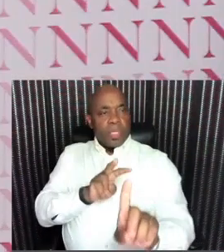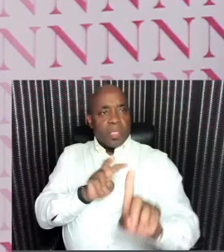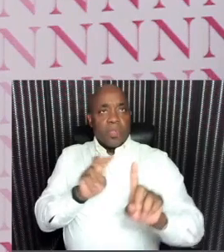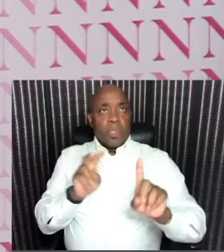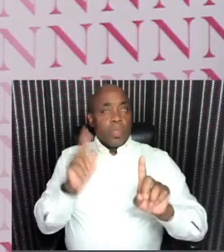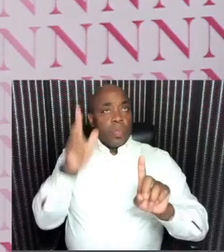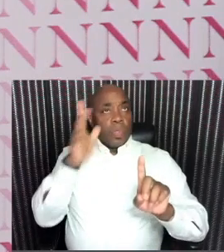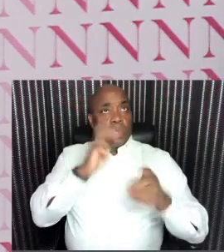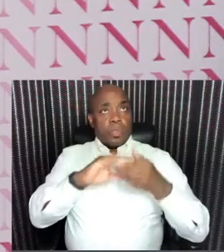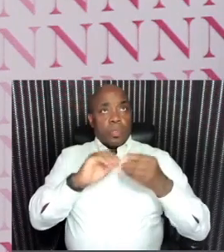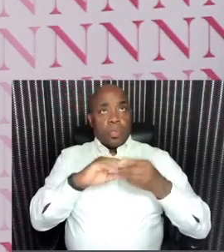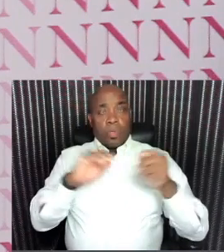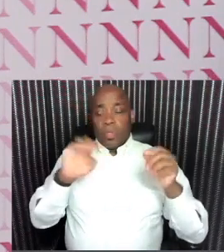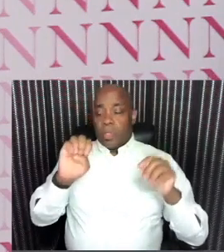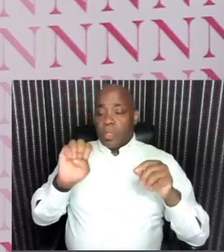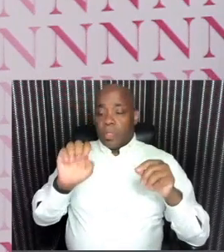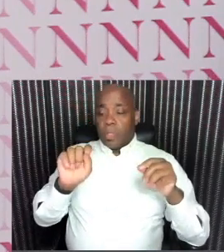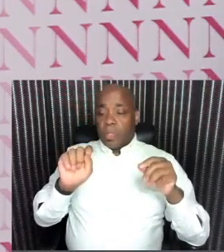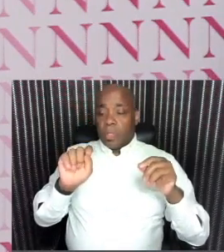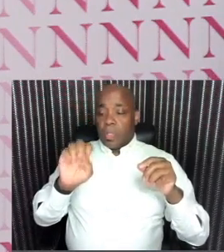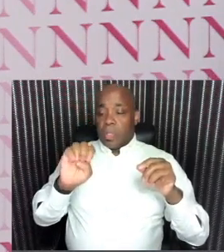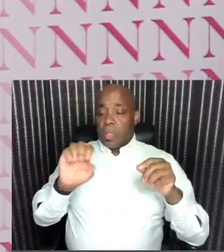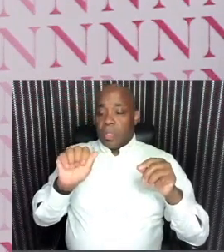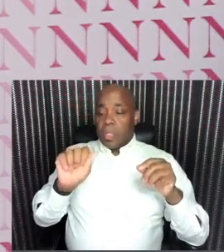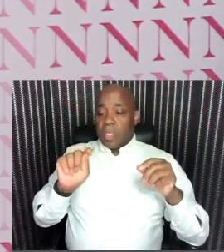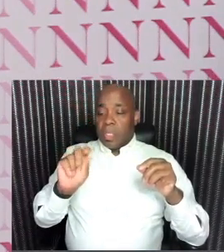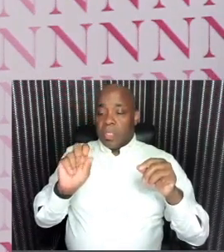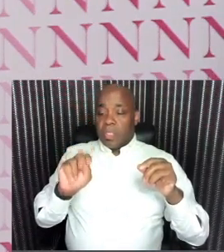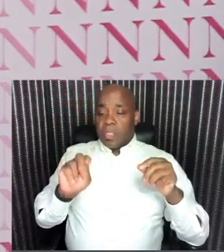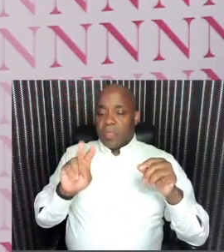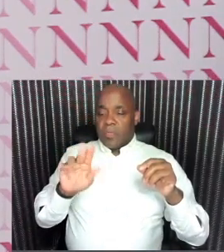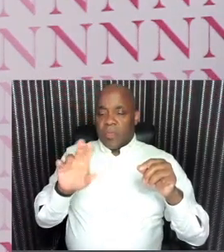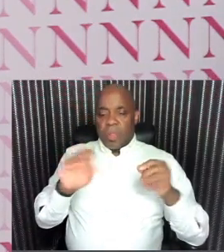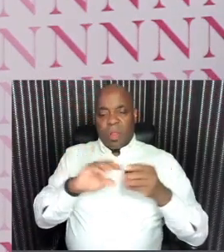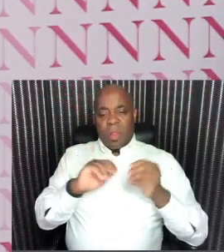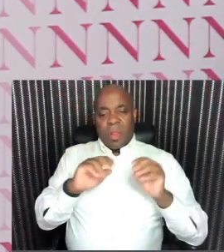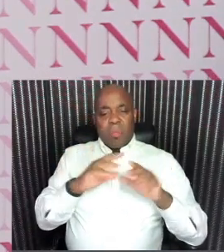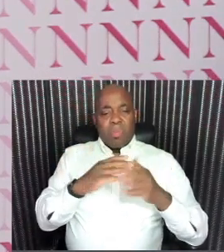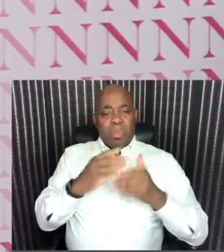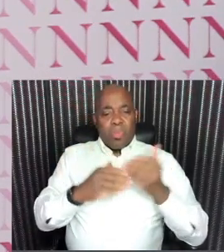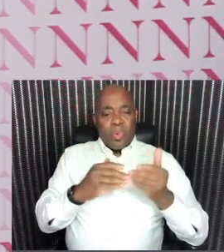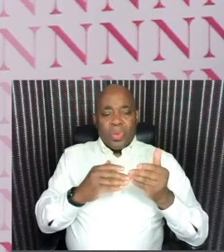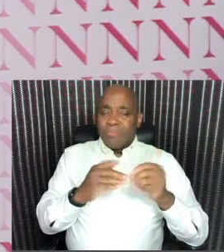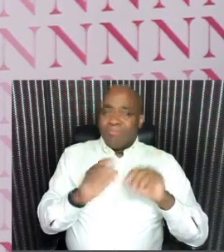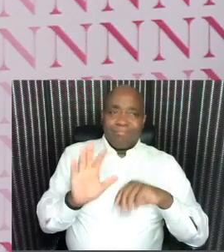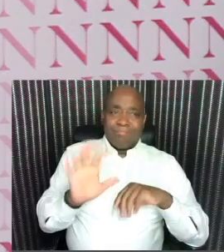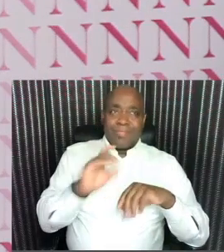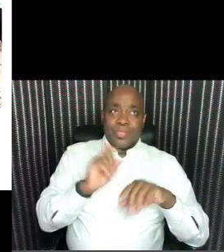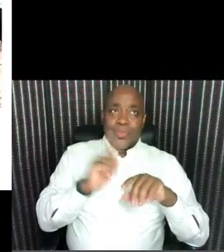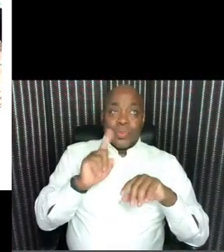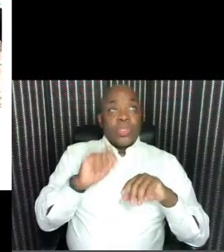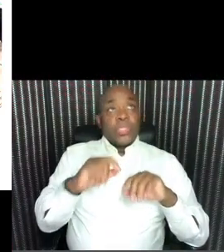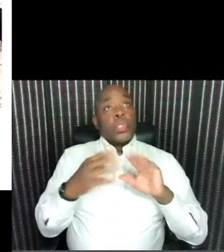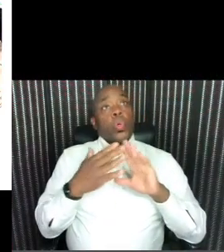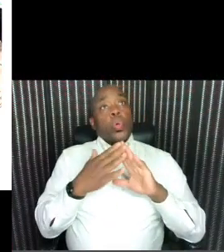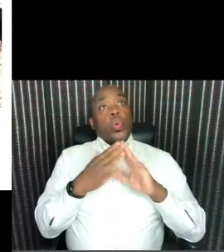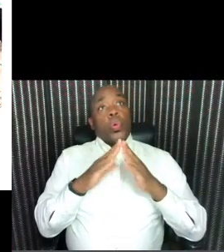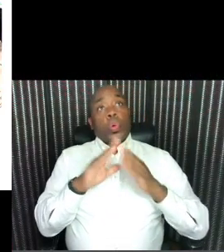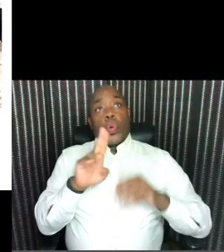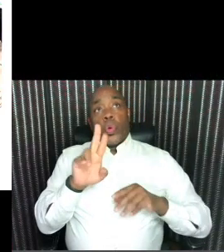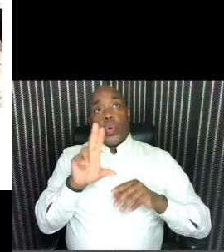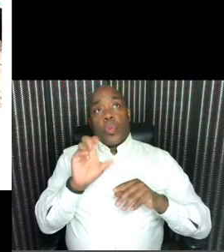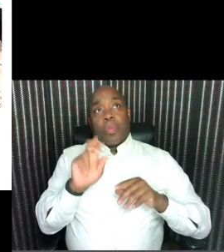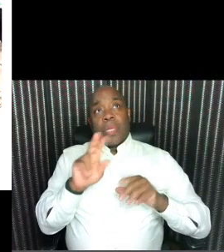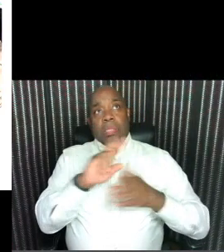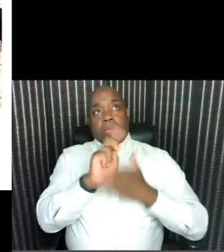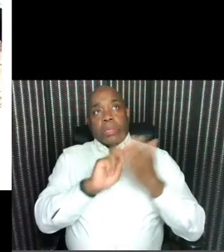is against development, they're against progress. No, that's not true. This was a urban design league exercise where